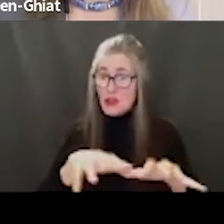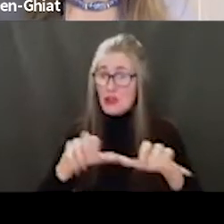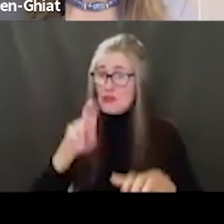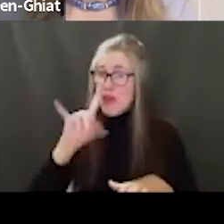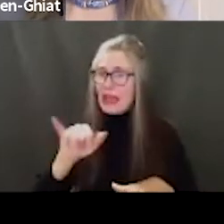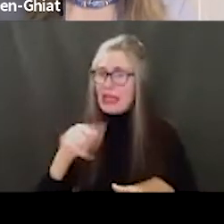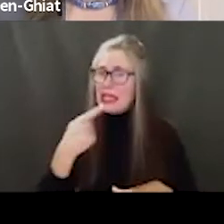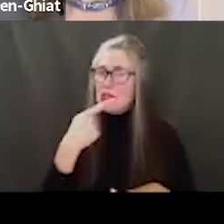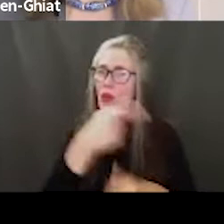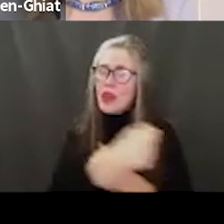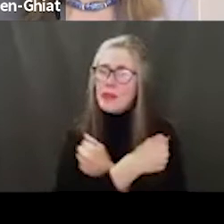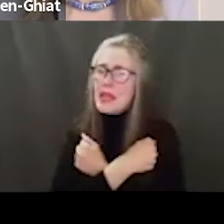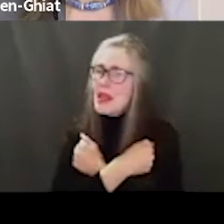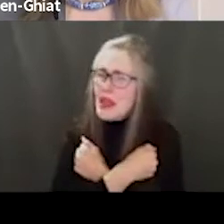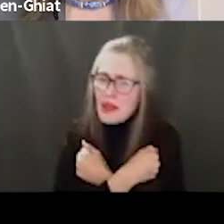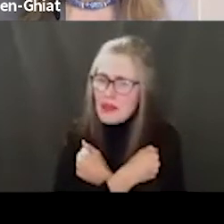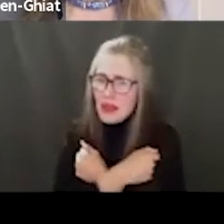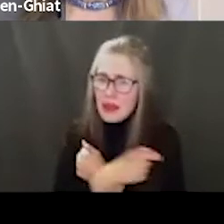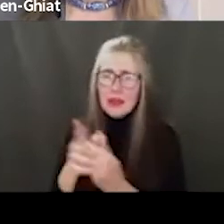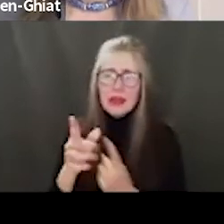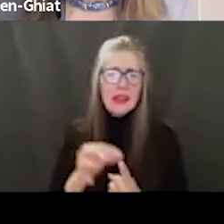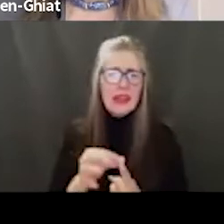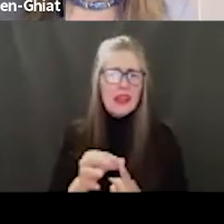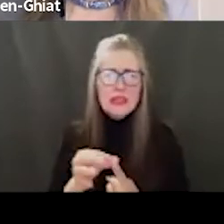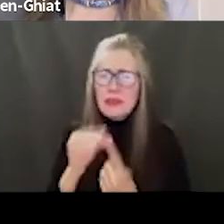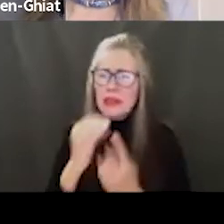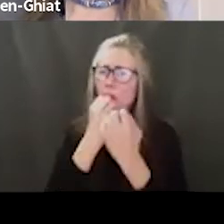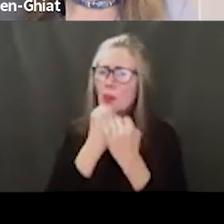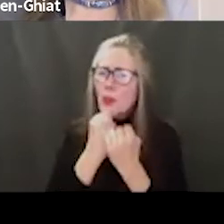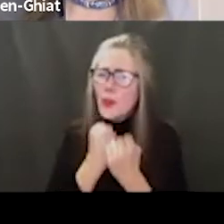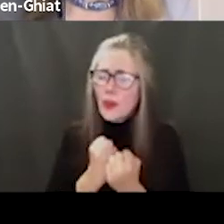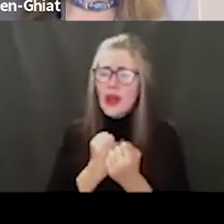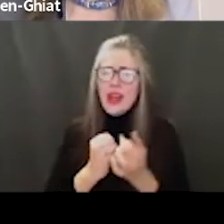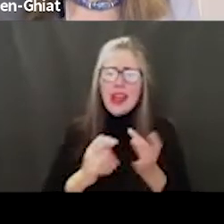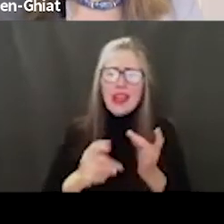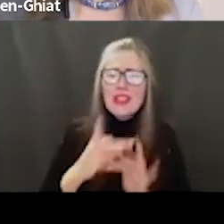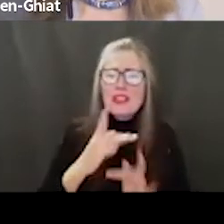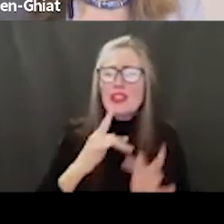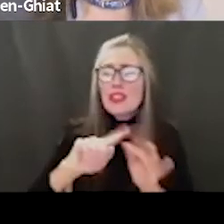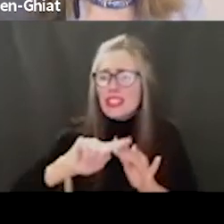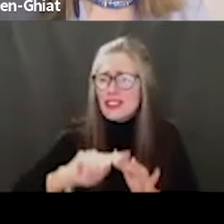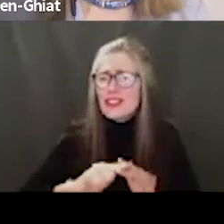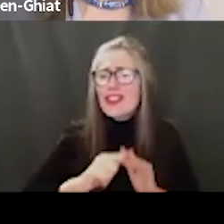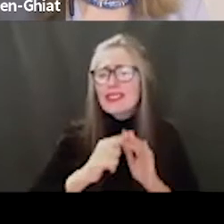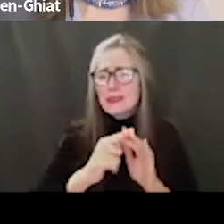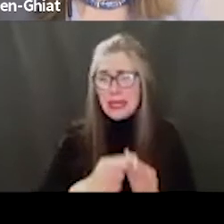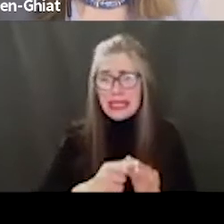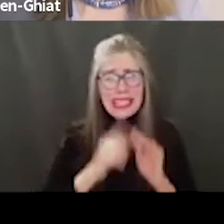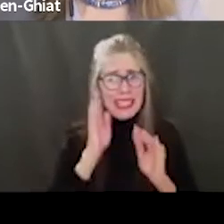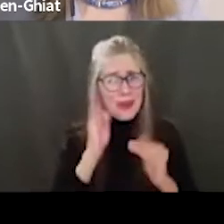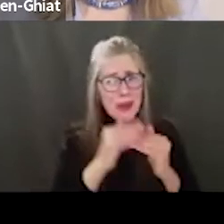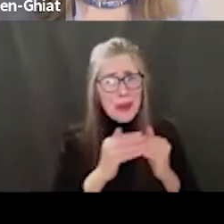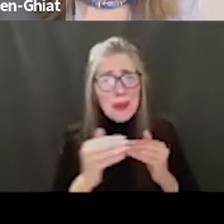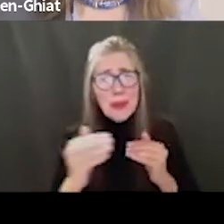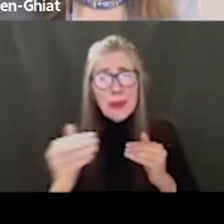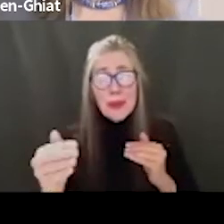loved them, that they were special, that their journey together was just beginning. And when we're talking about incitement